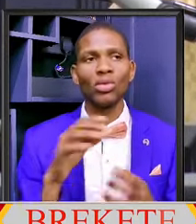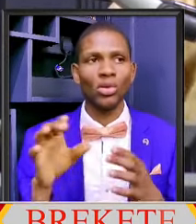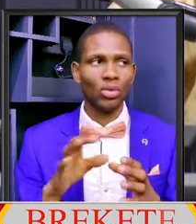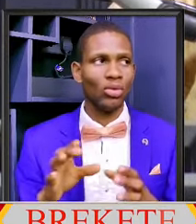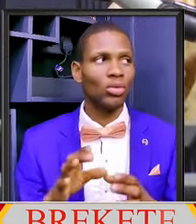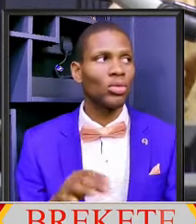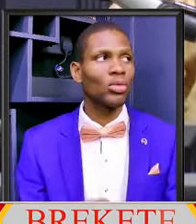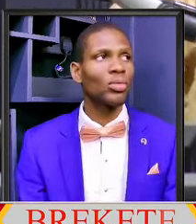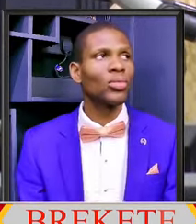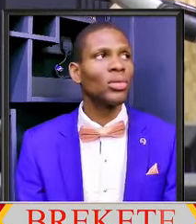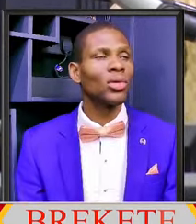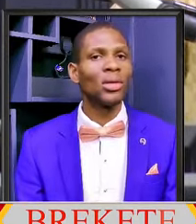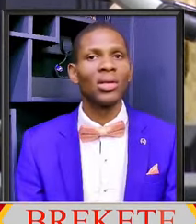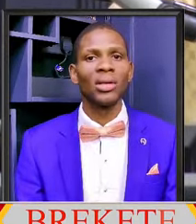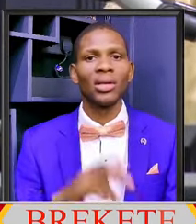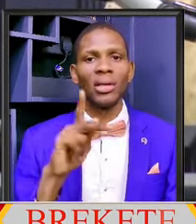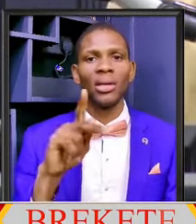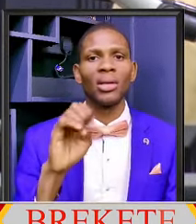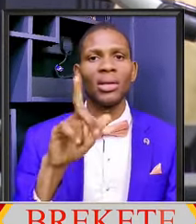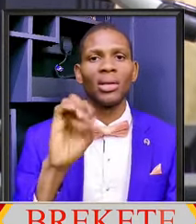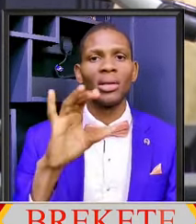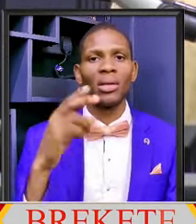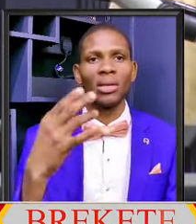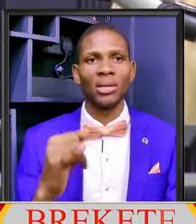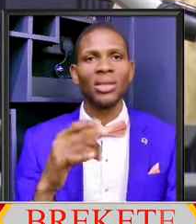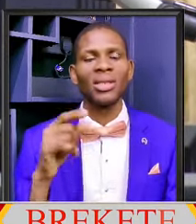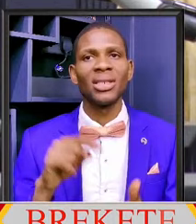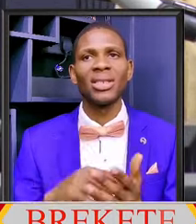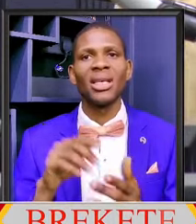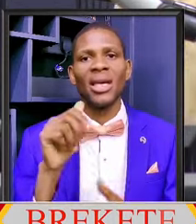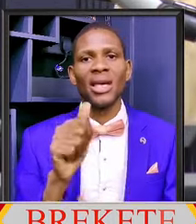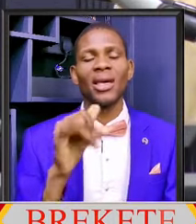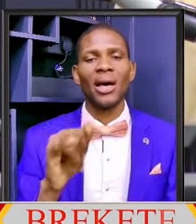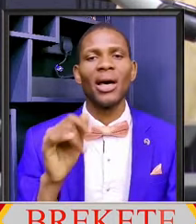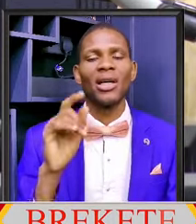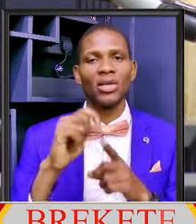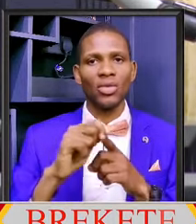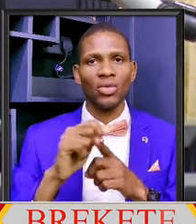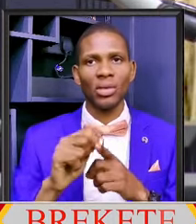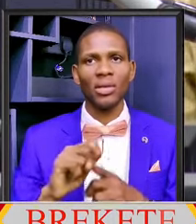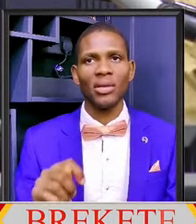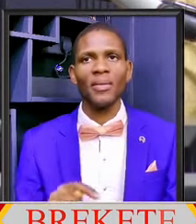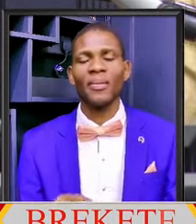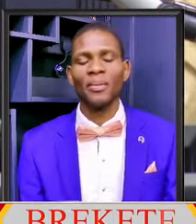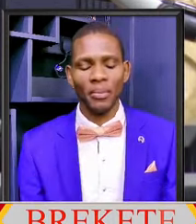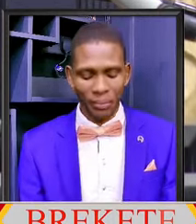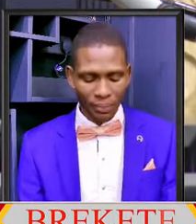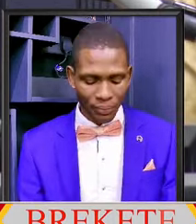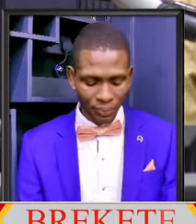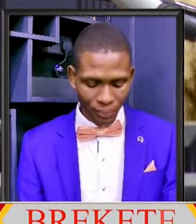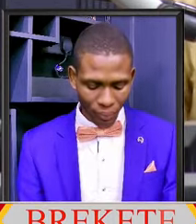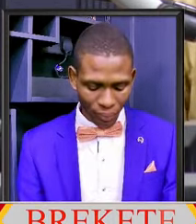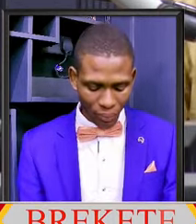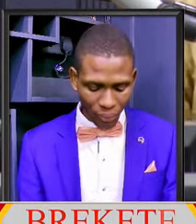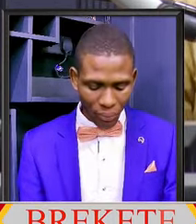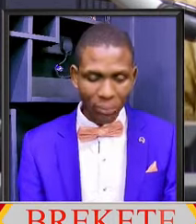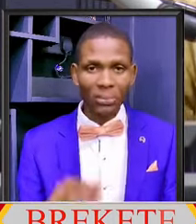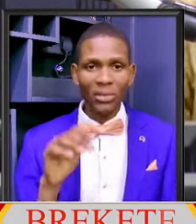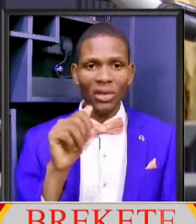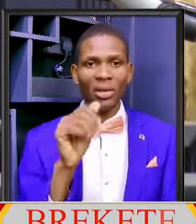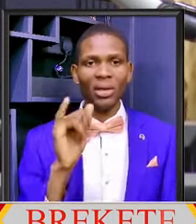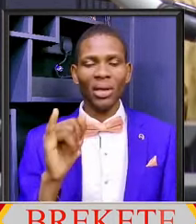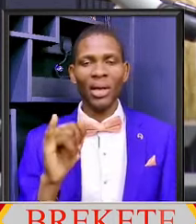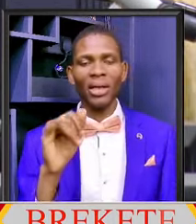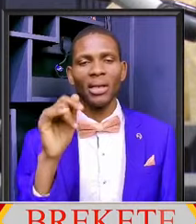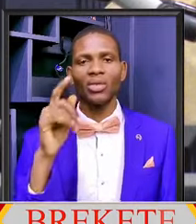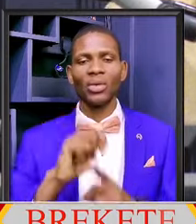sir. Yeah? Kelechi, this AI training. Yes, sir. Yes, our AI training, they come